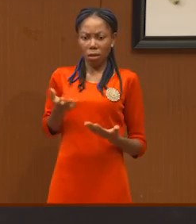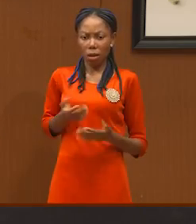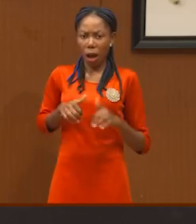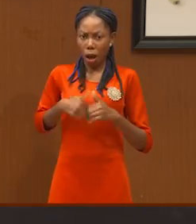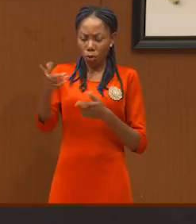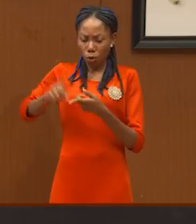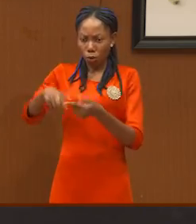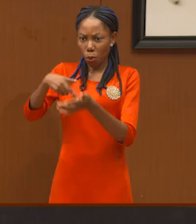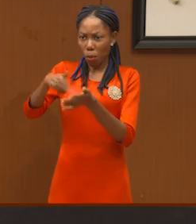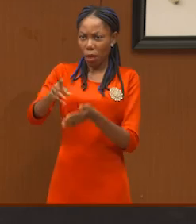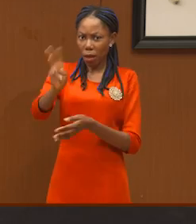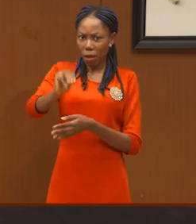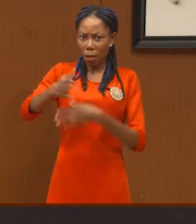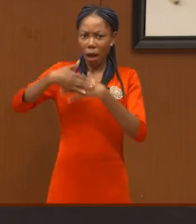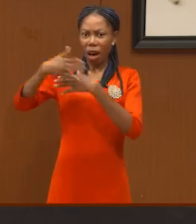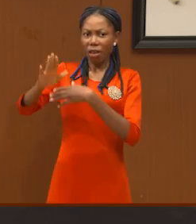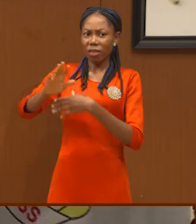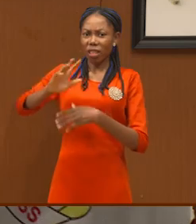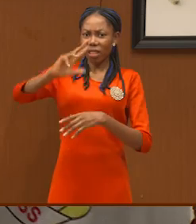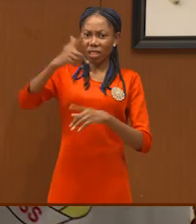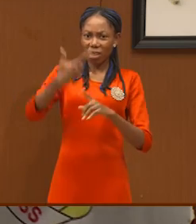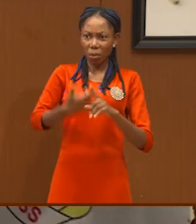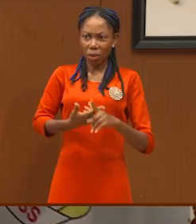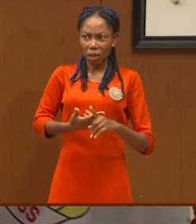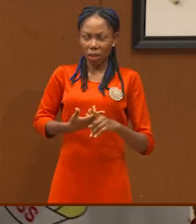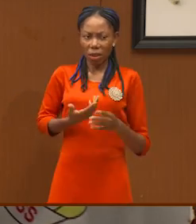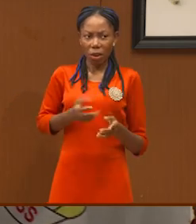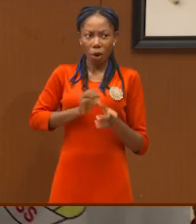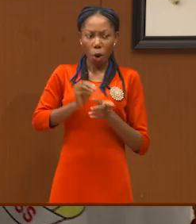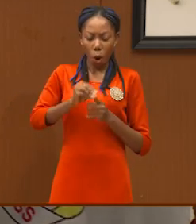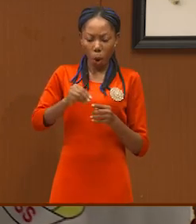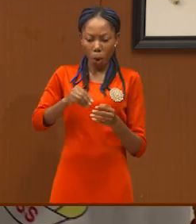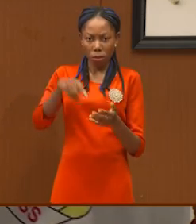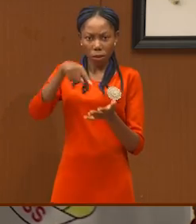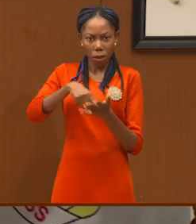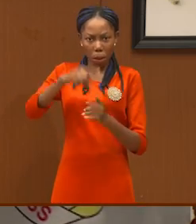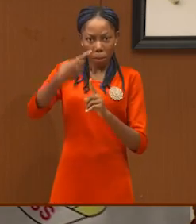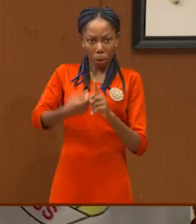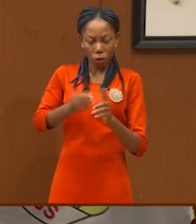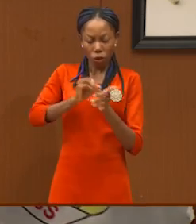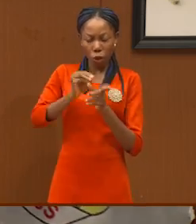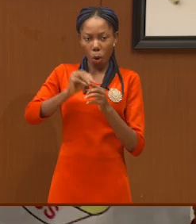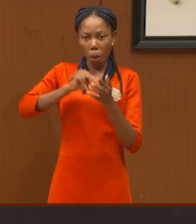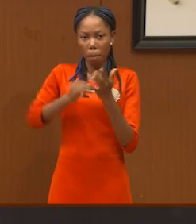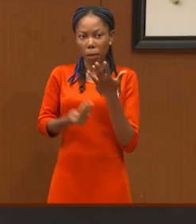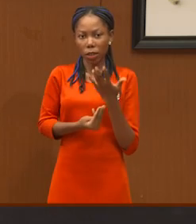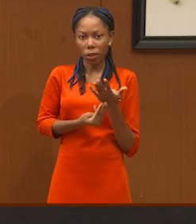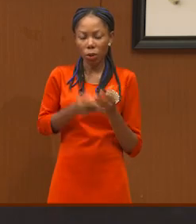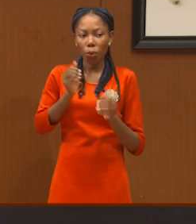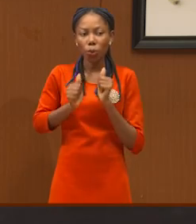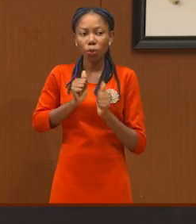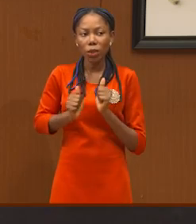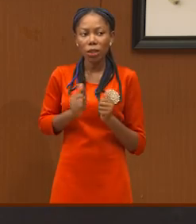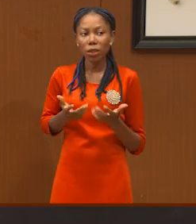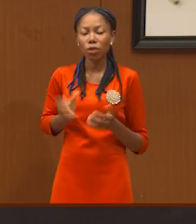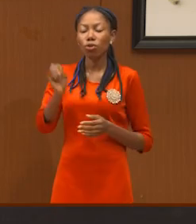3 months. It's a priority. So from March ending, is that when you want to start, or from this month ending? I said 3 months from now